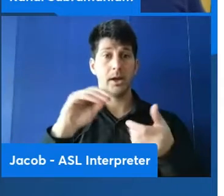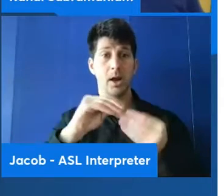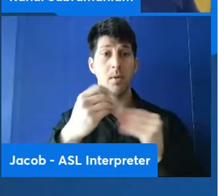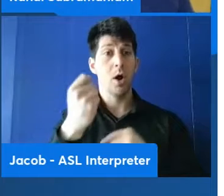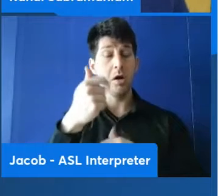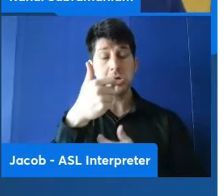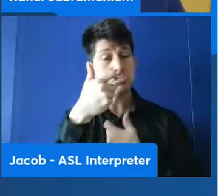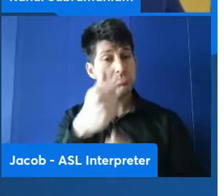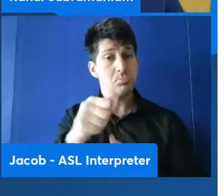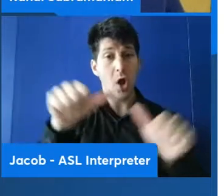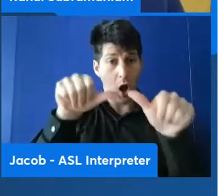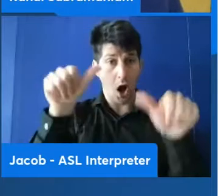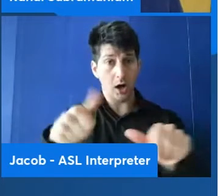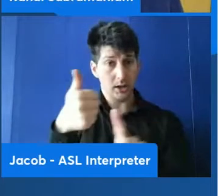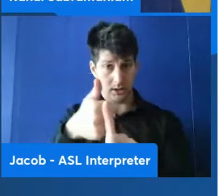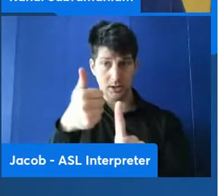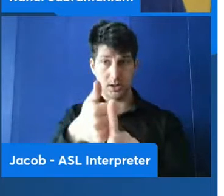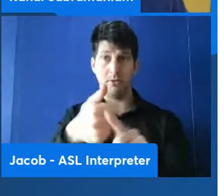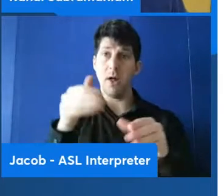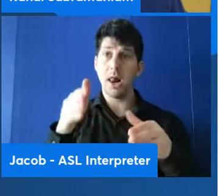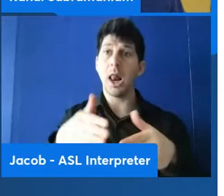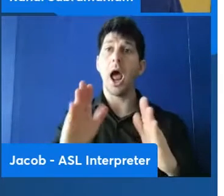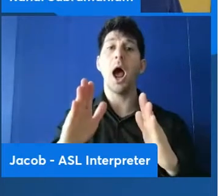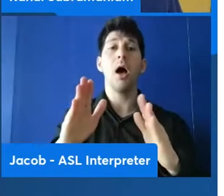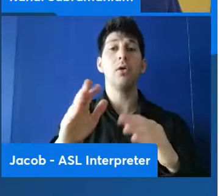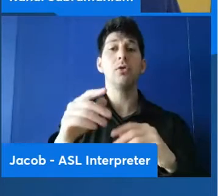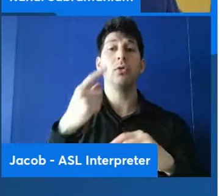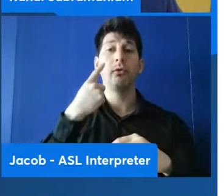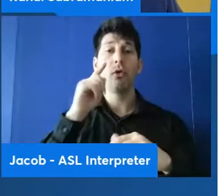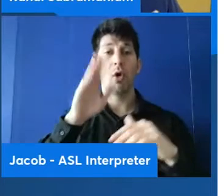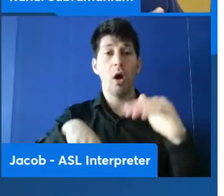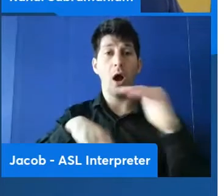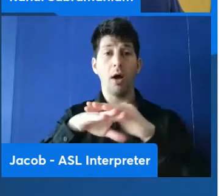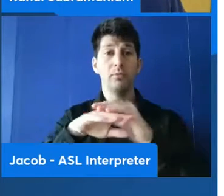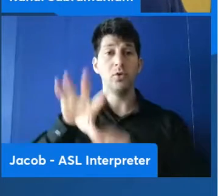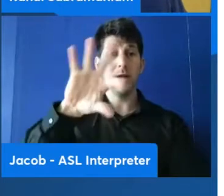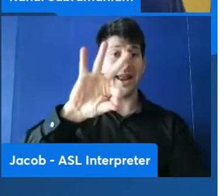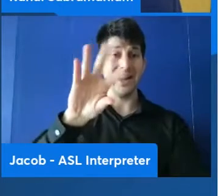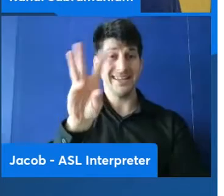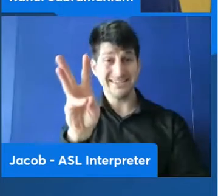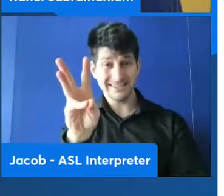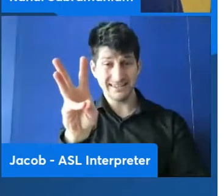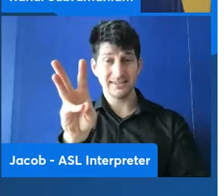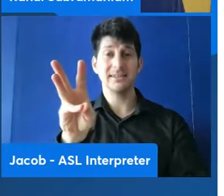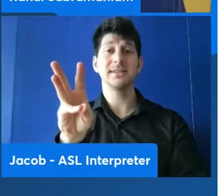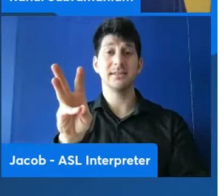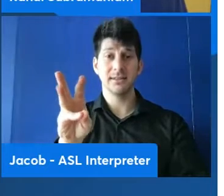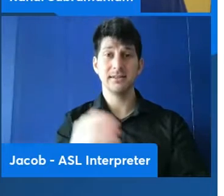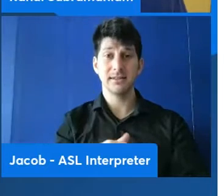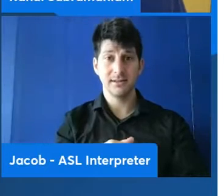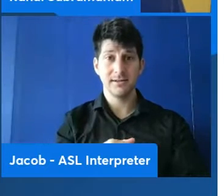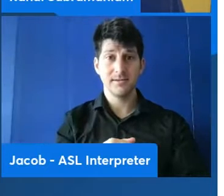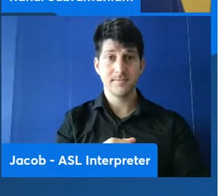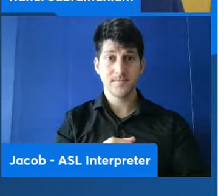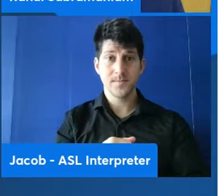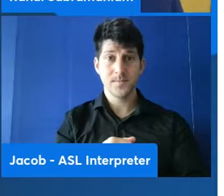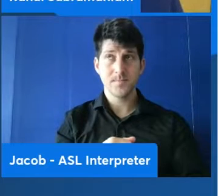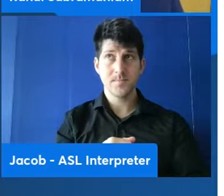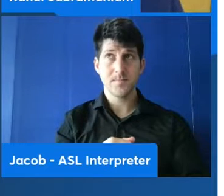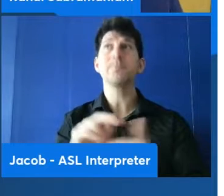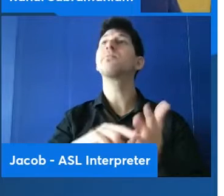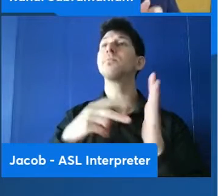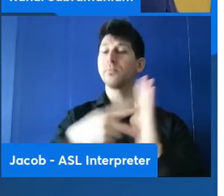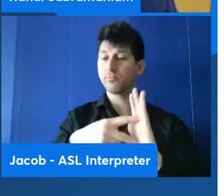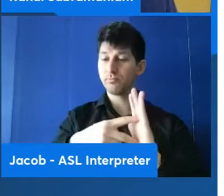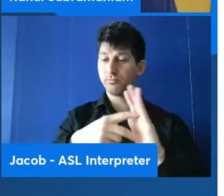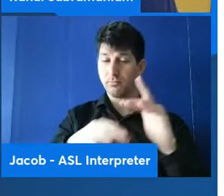the architecture itself allows for up to 96 cores, if I'm not mistaken. So you could go